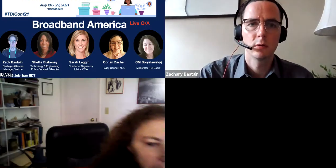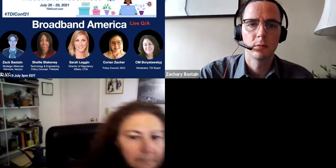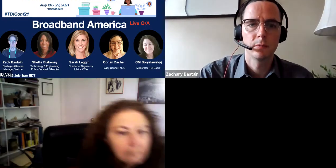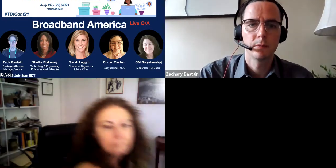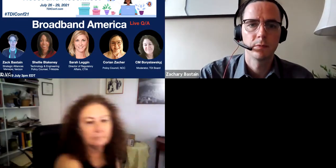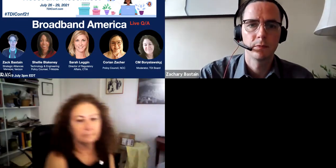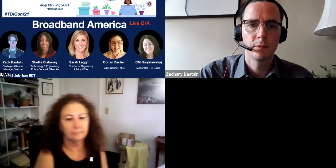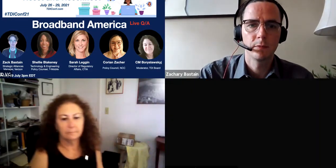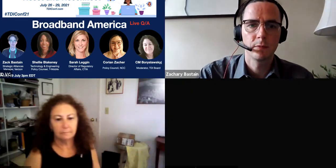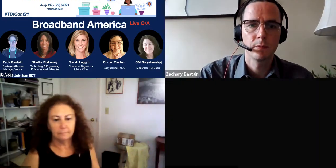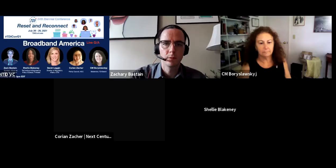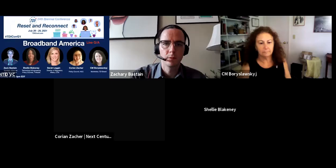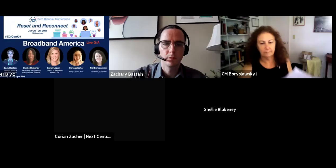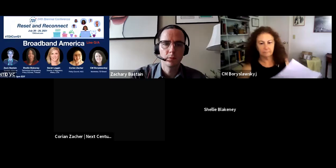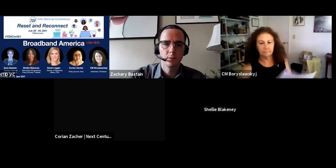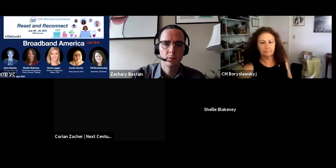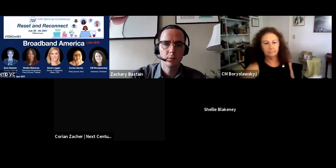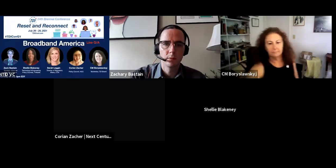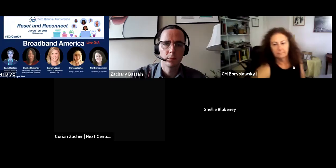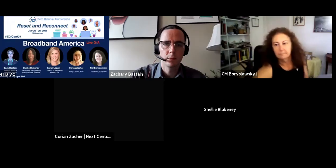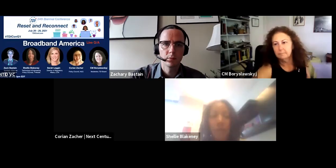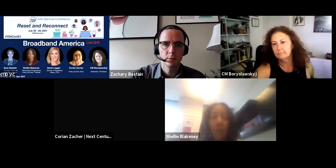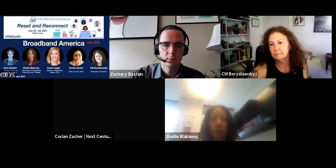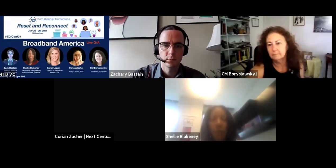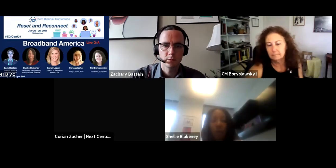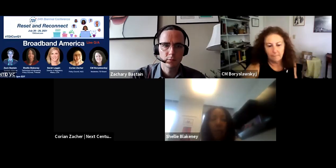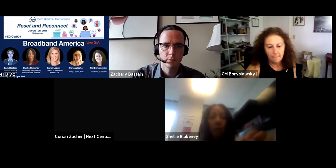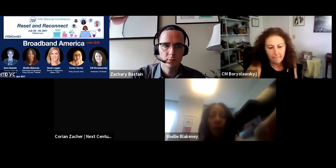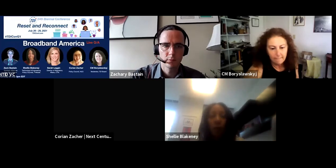Hello, testing audio. Shelly Blakeney here.